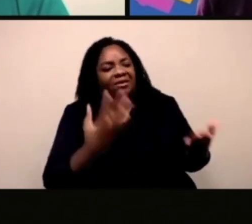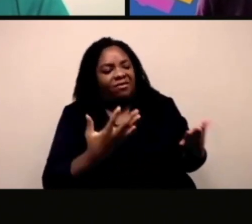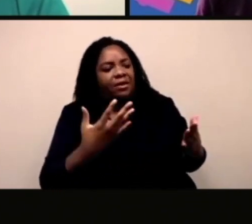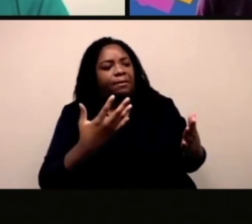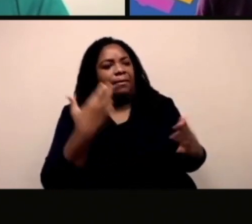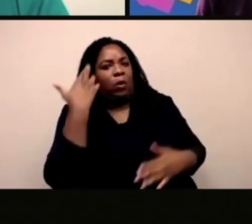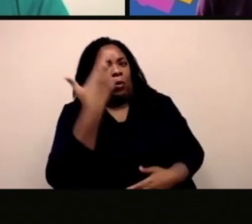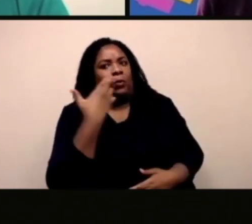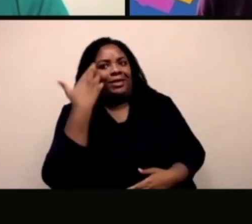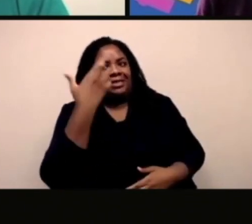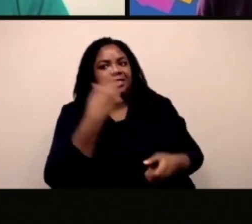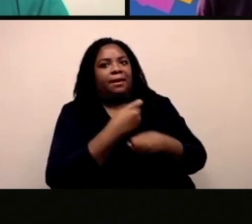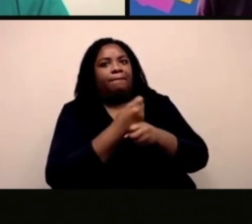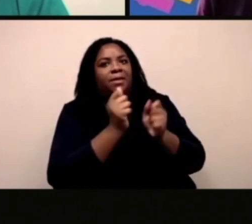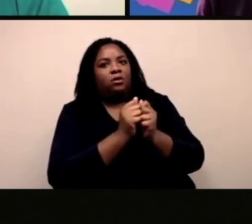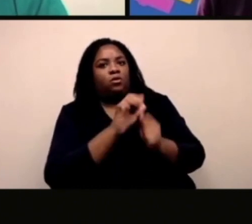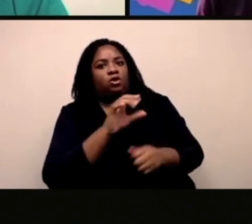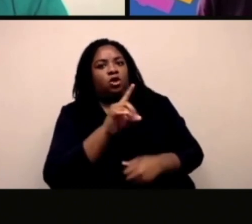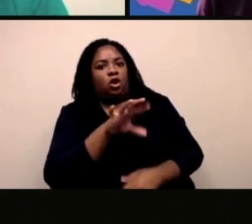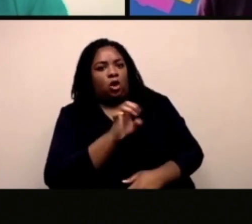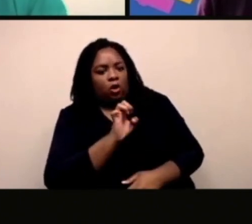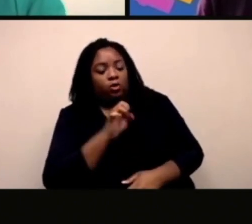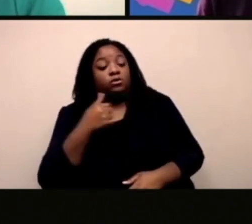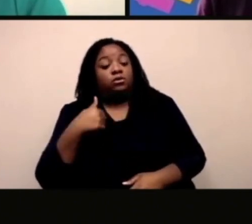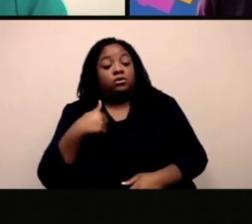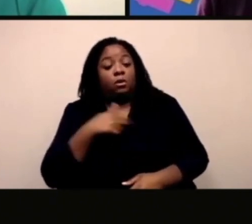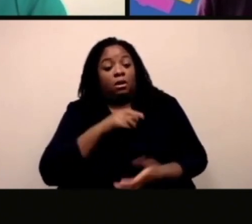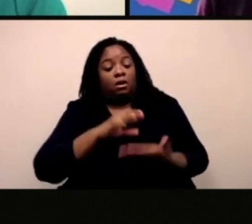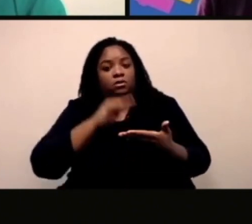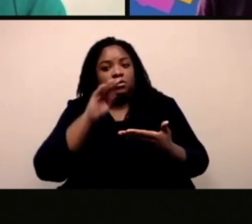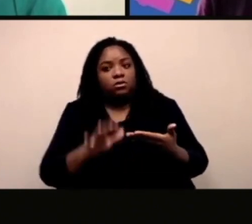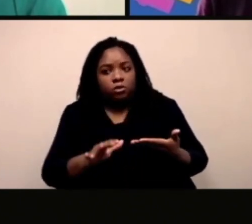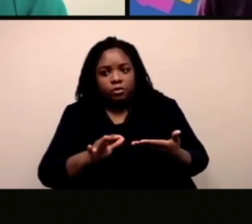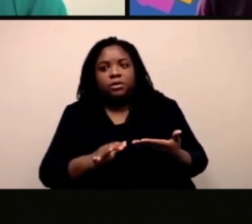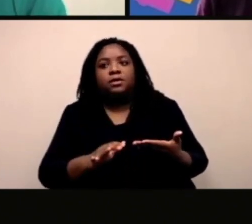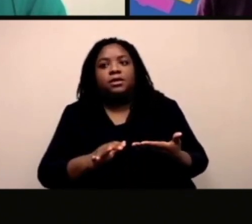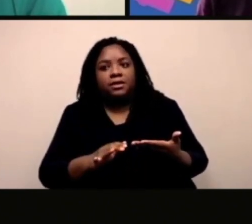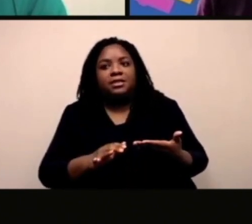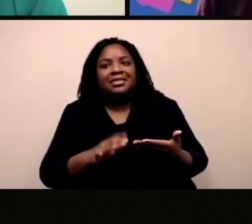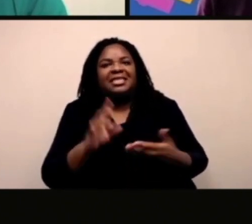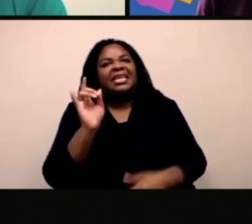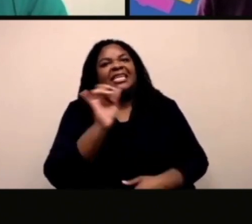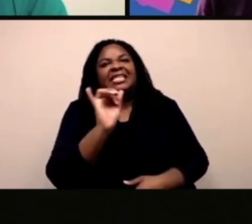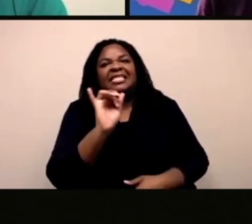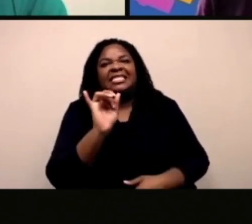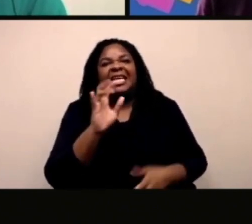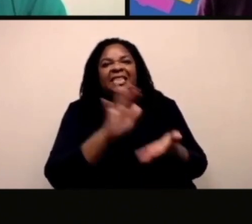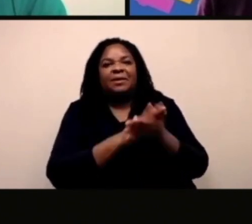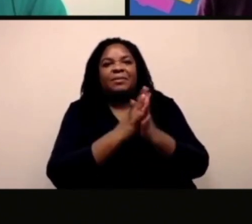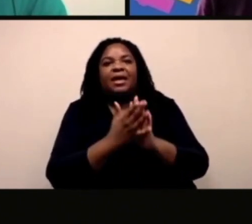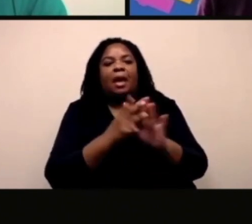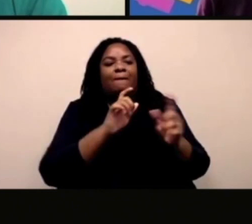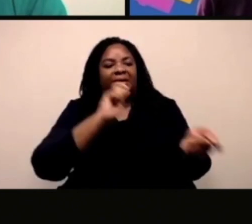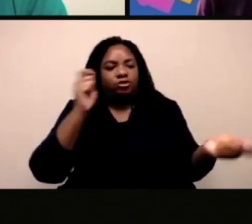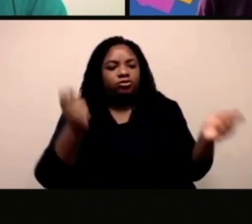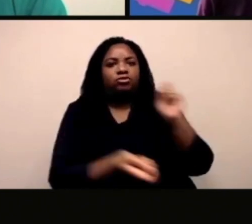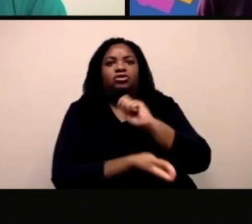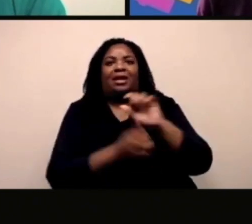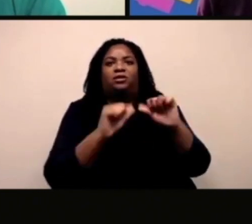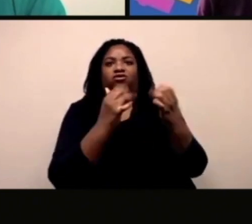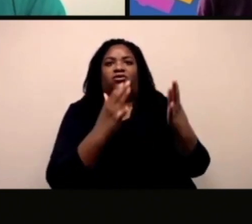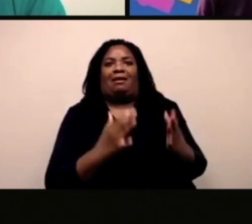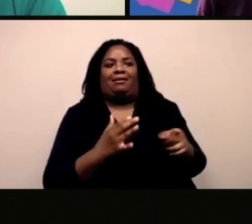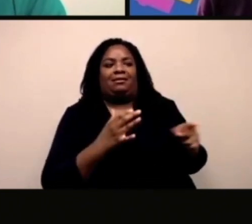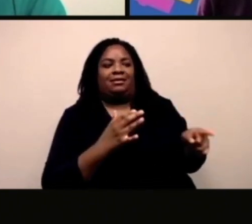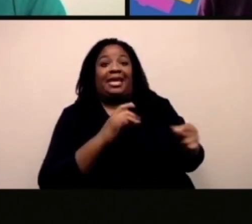create with code. And so I think having our students just becoming almost like change agents, and coding is the tool that they use